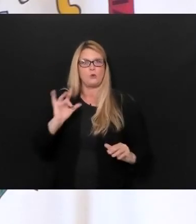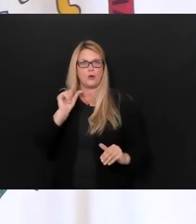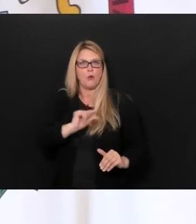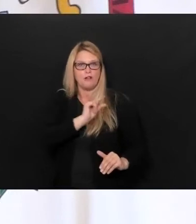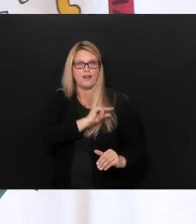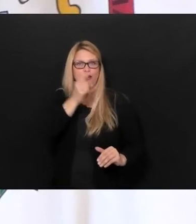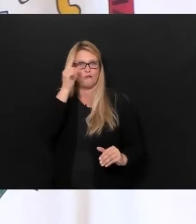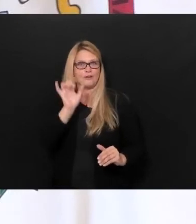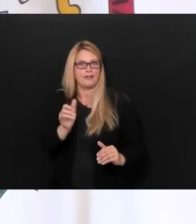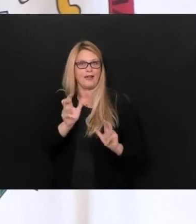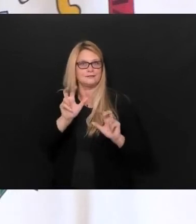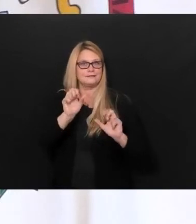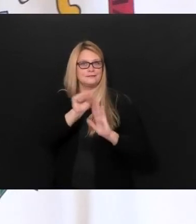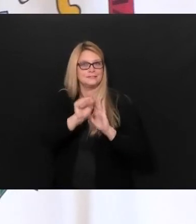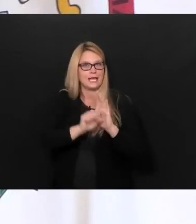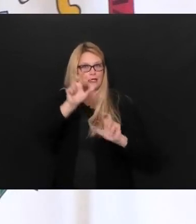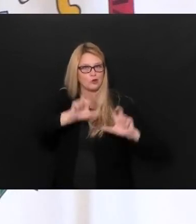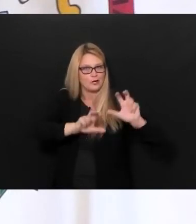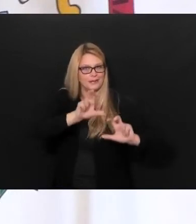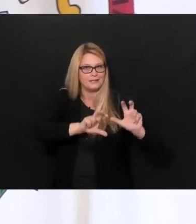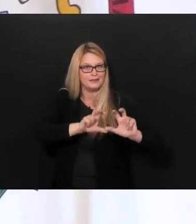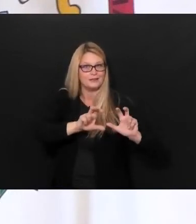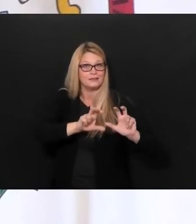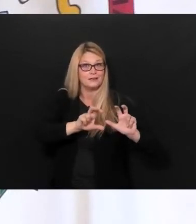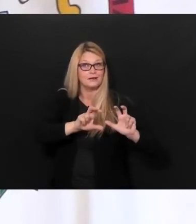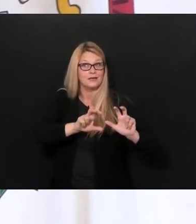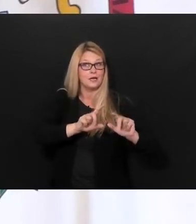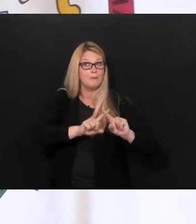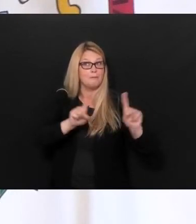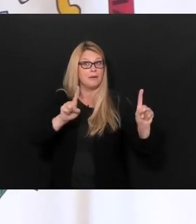and in this situation, we had the ability to move.